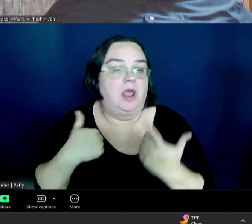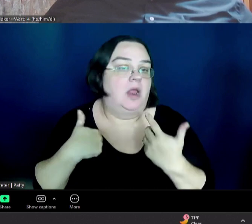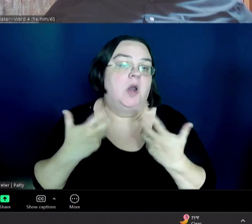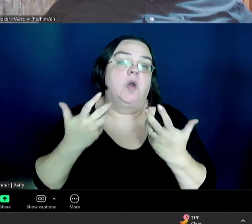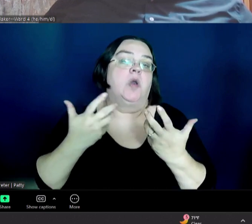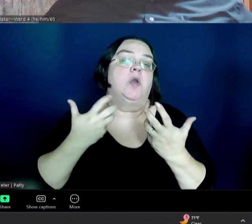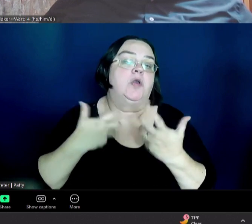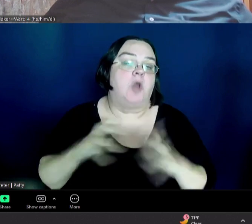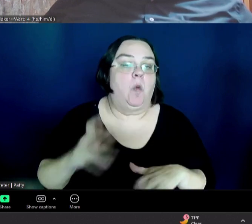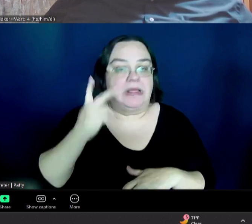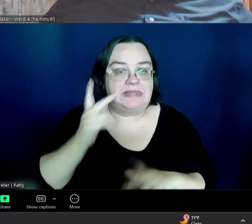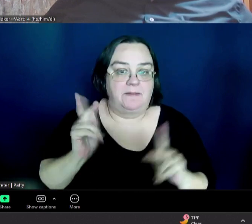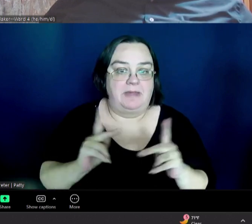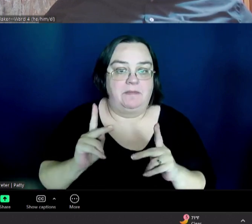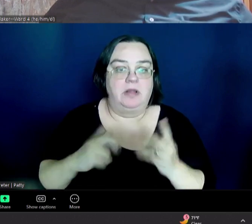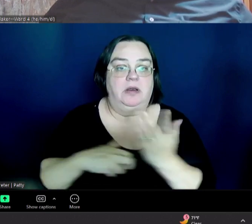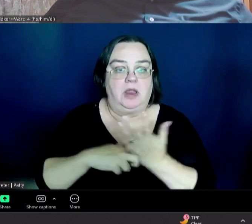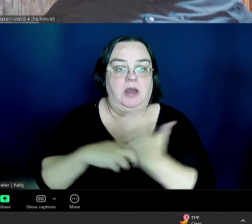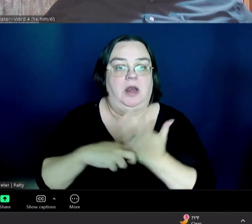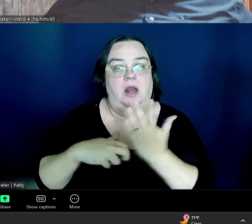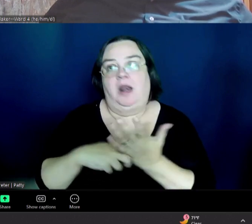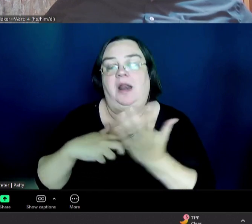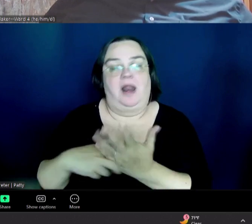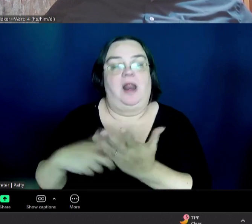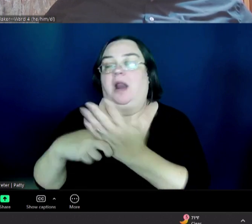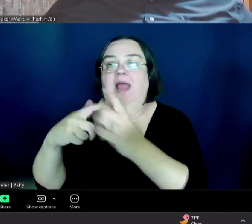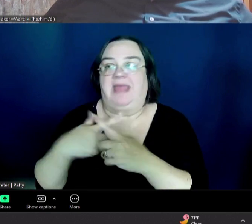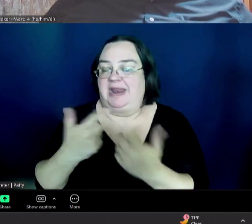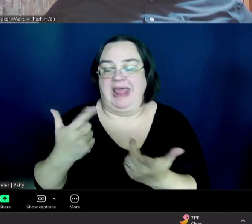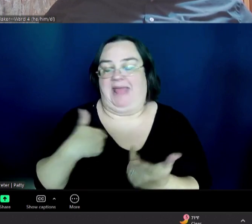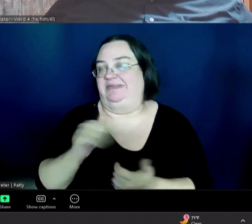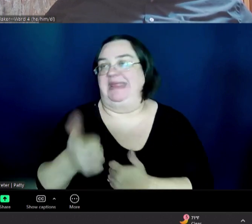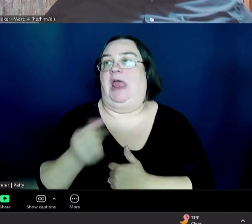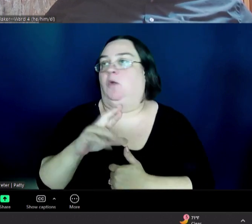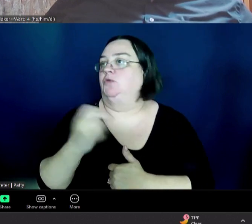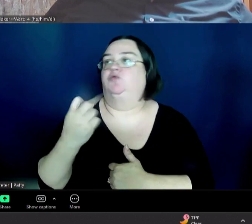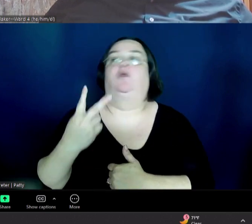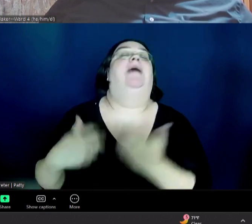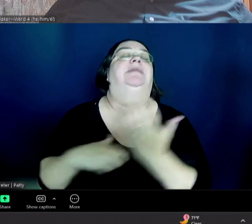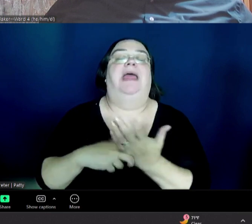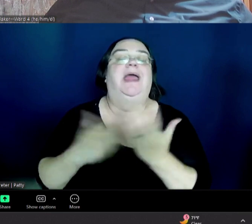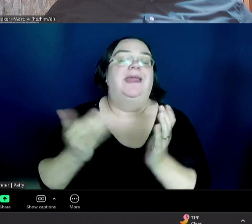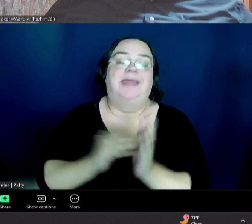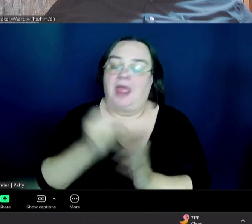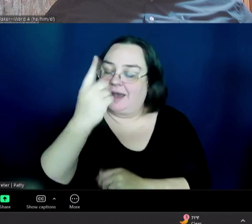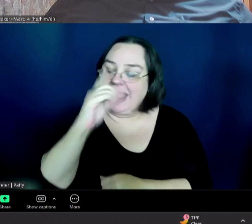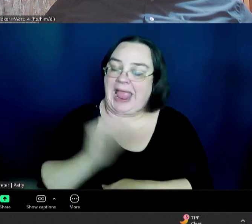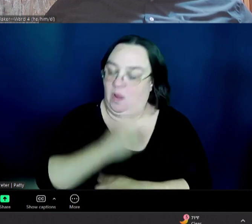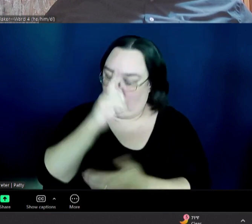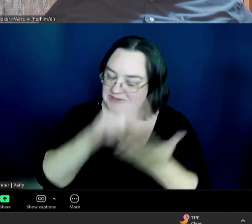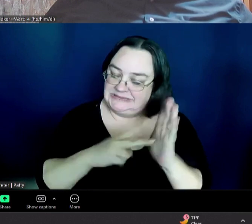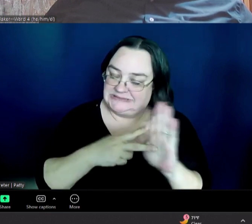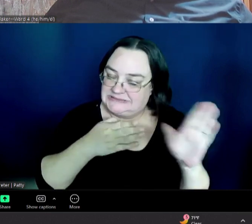them stacked up and next thing you know, they've got 10 or 12 tickets. So that's, again, our intention is to fix the behavior,